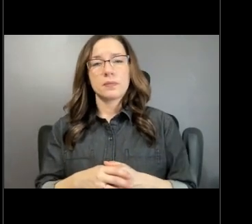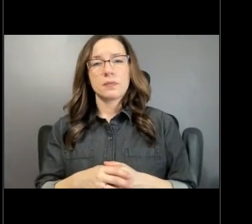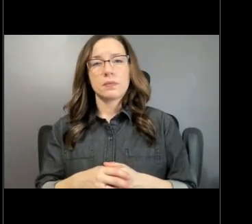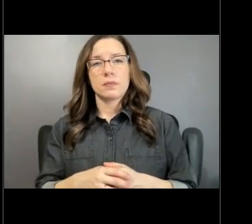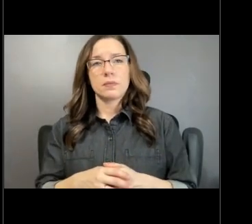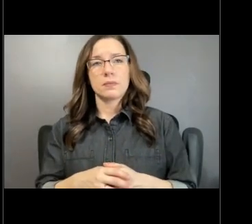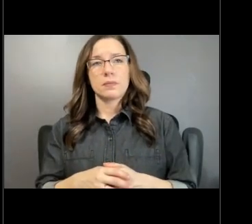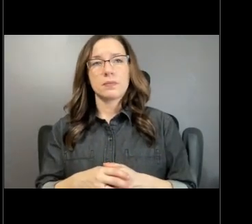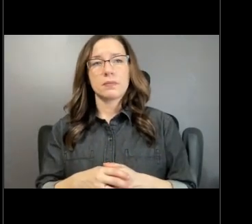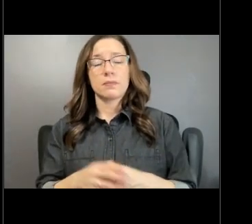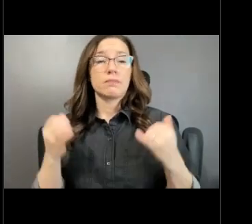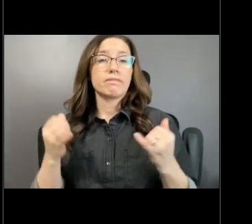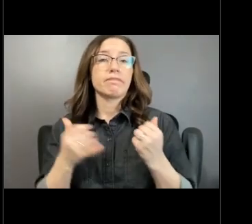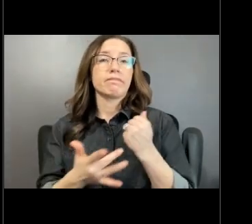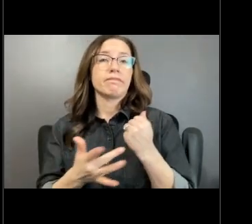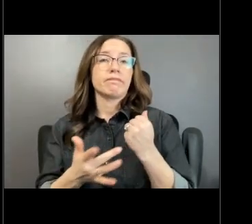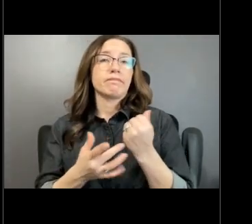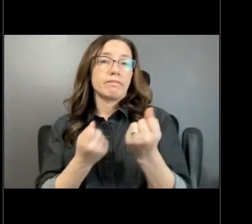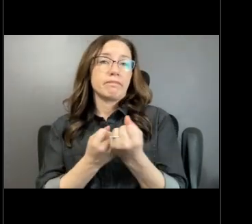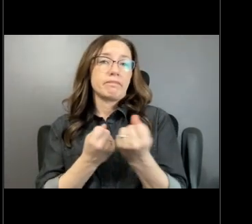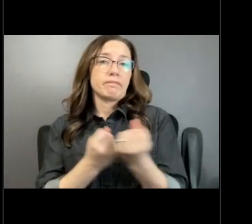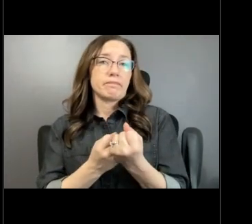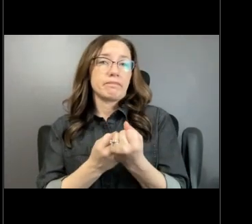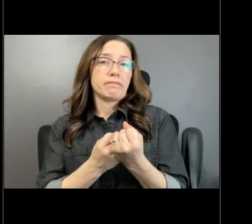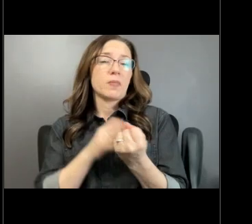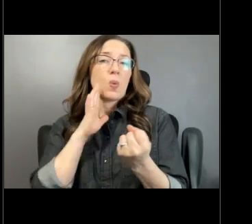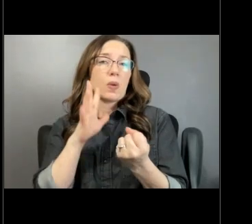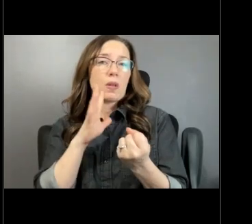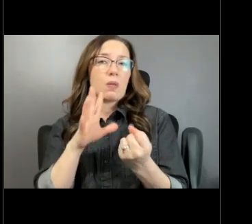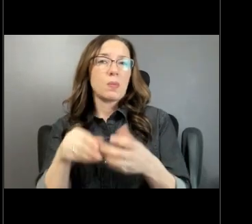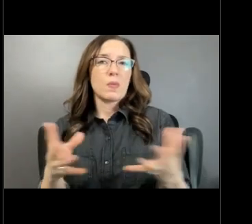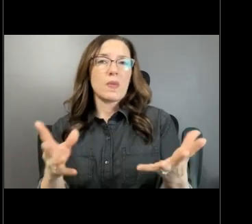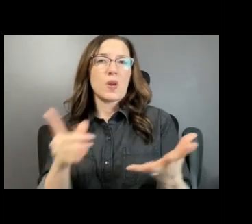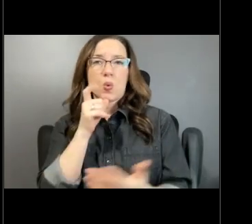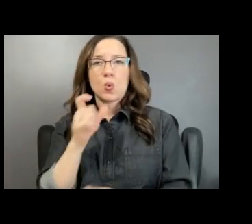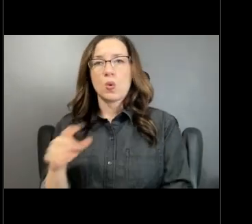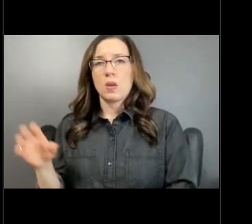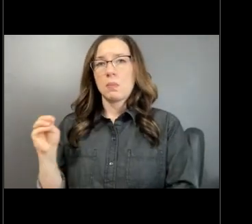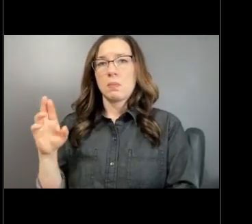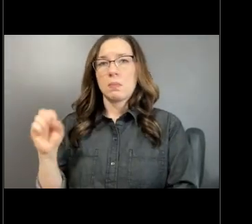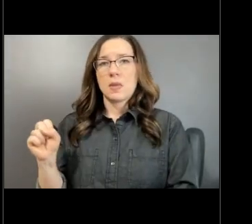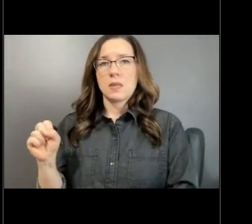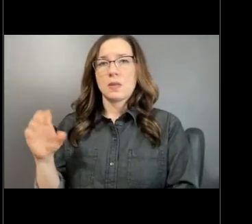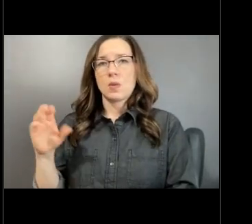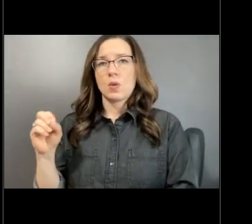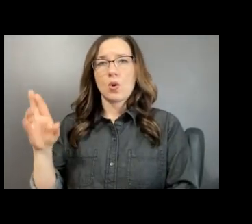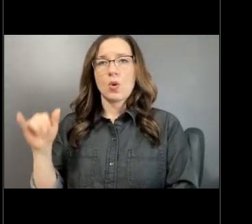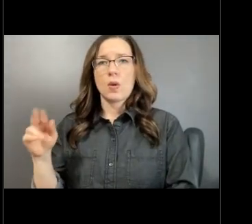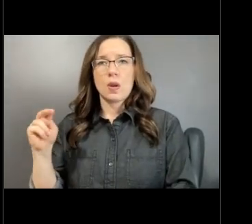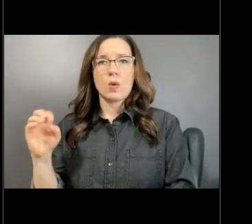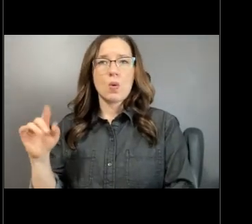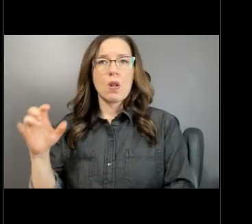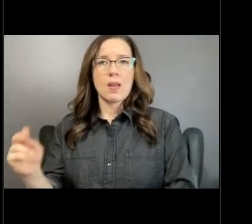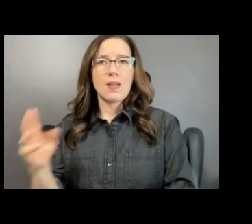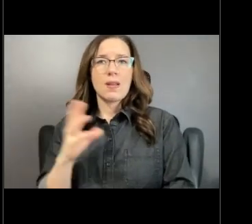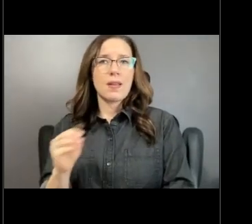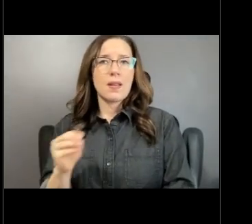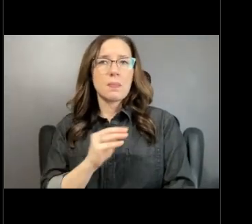Today's technical support will be provided by Ms. Corey Nolan and Ms. Alexia